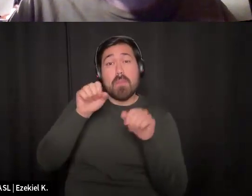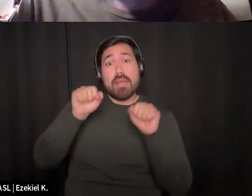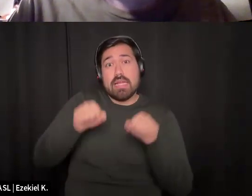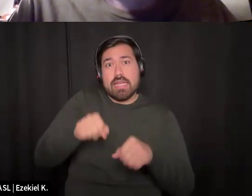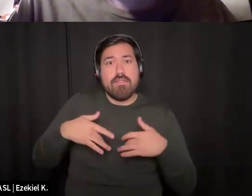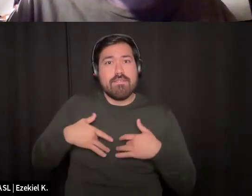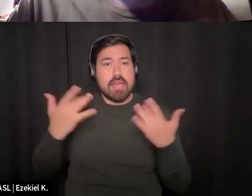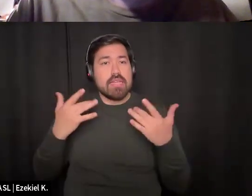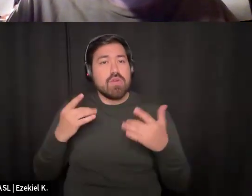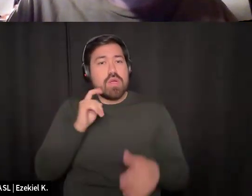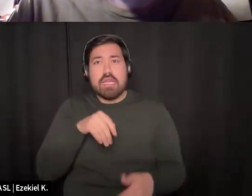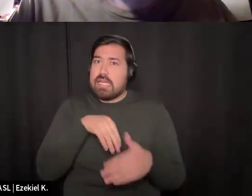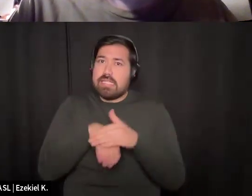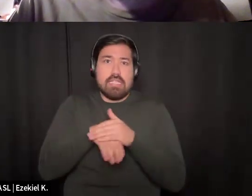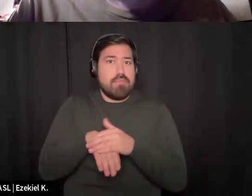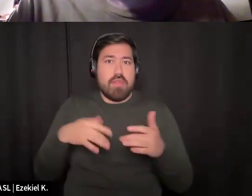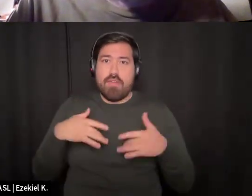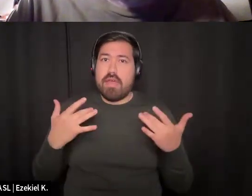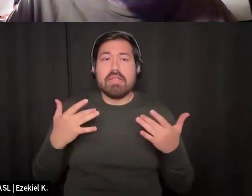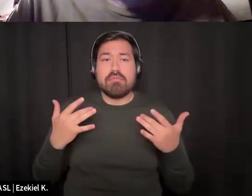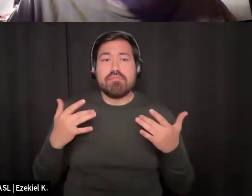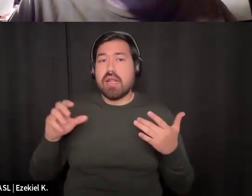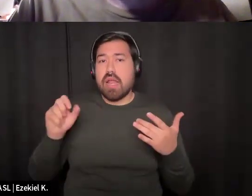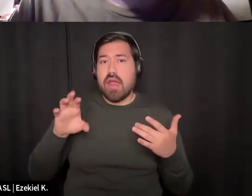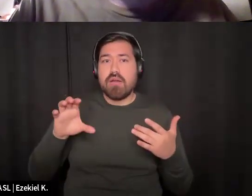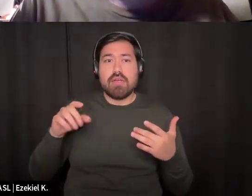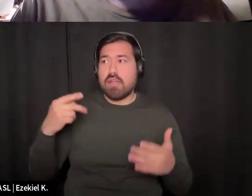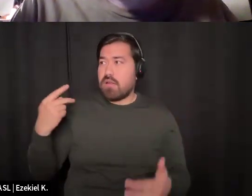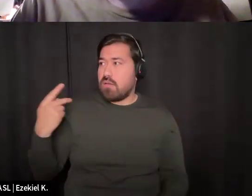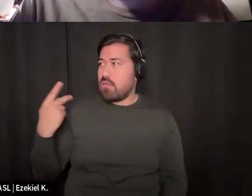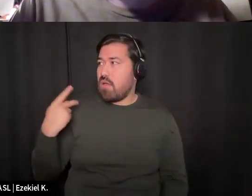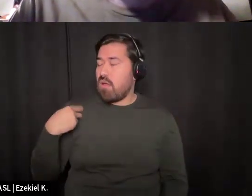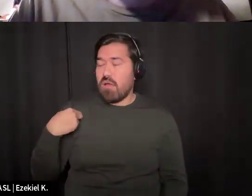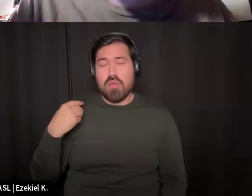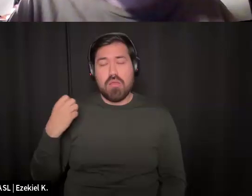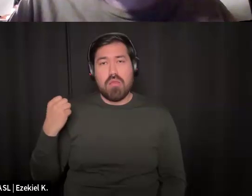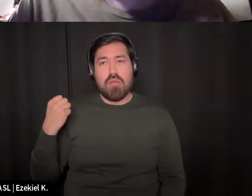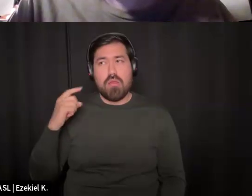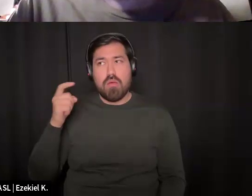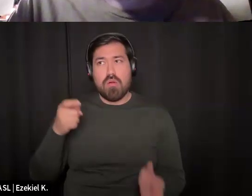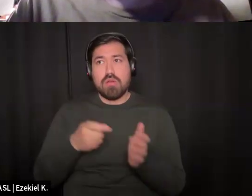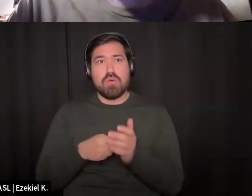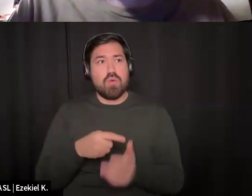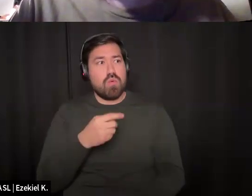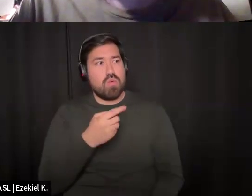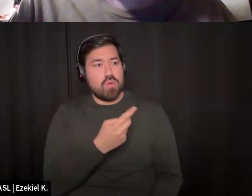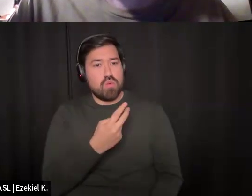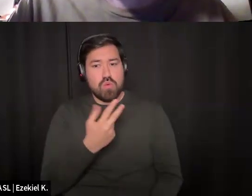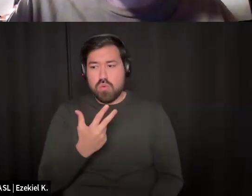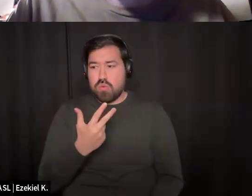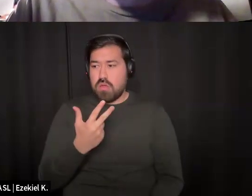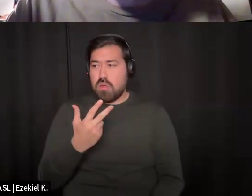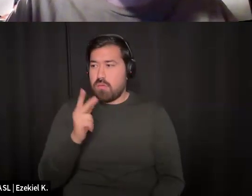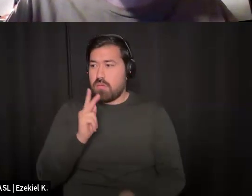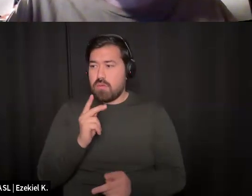this very accessible event, Eric and I found ourselves with just another person or two gravitating to